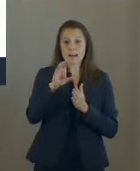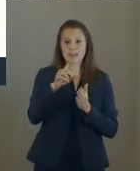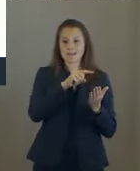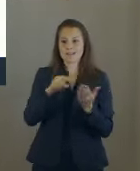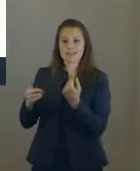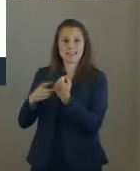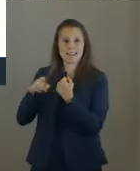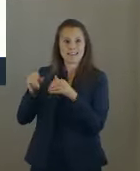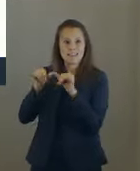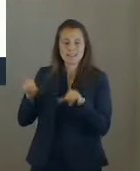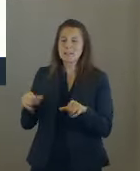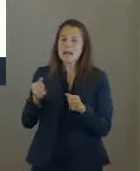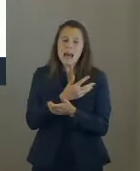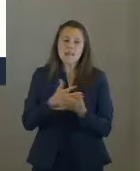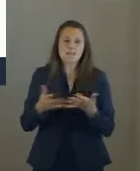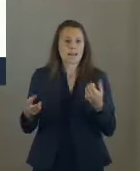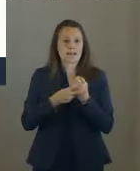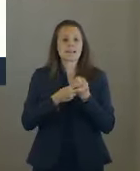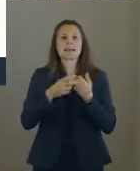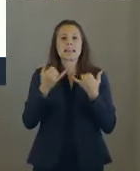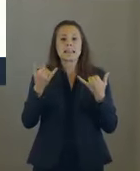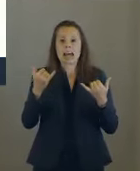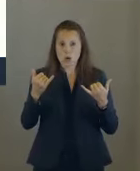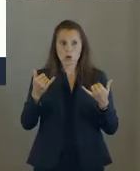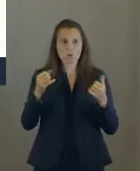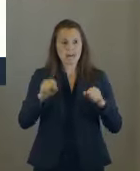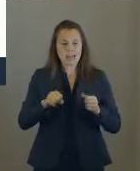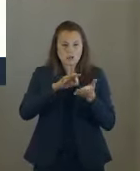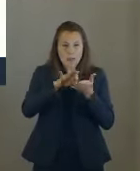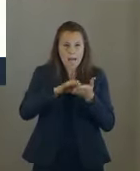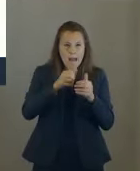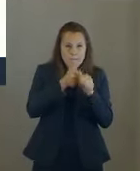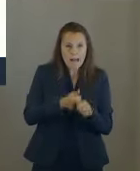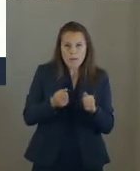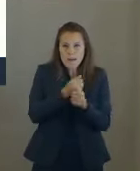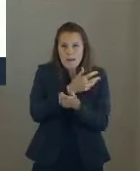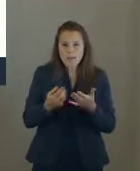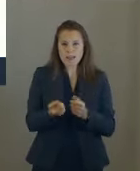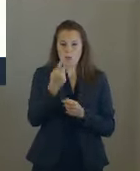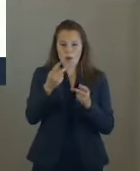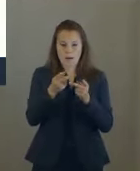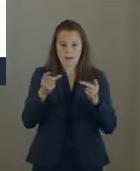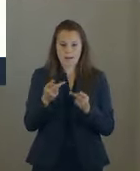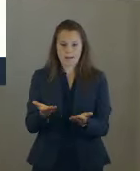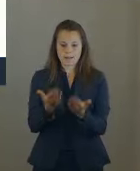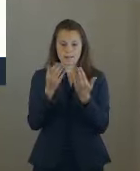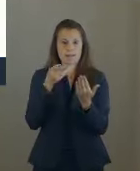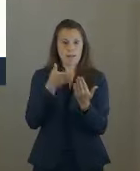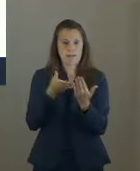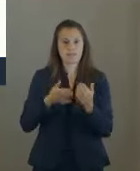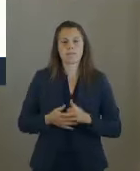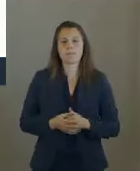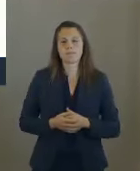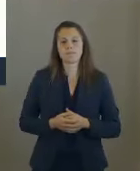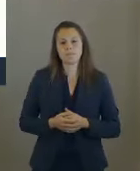documents, anything being sent to them. It gives them a platform to track everything that they need in one central place.